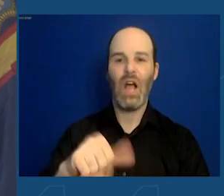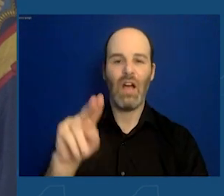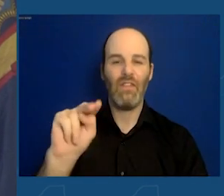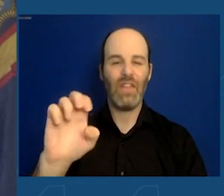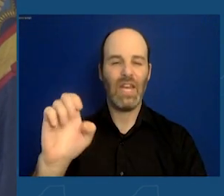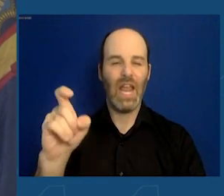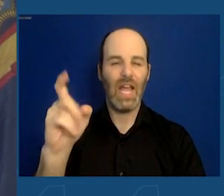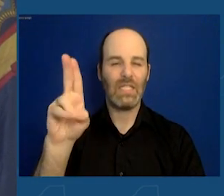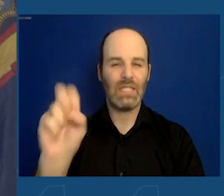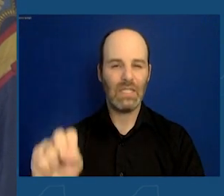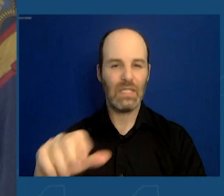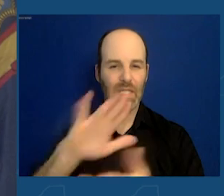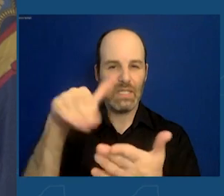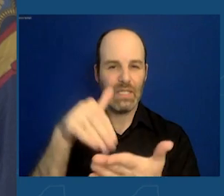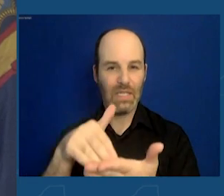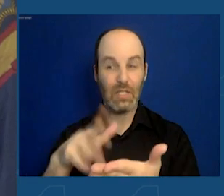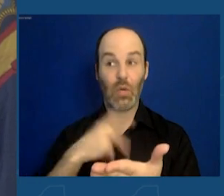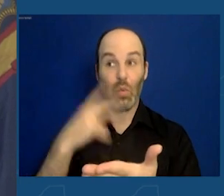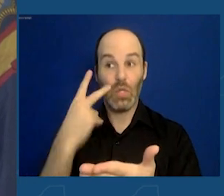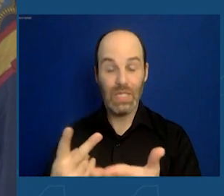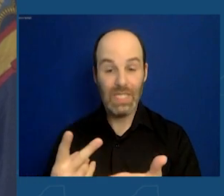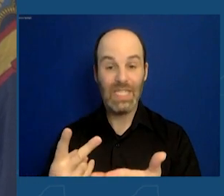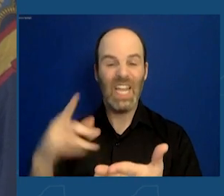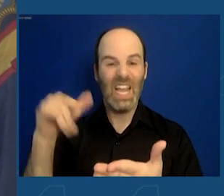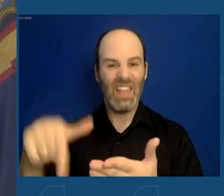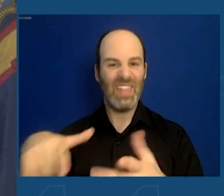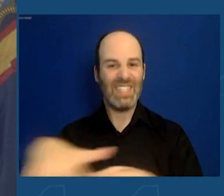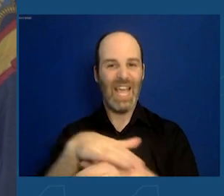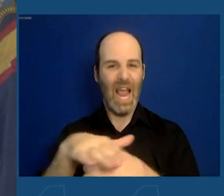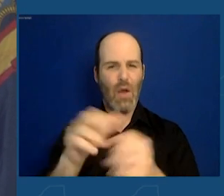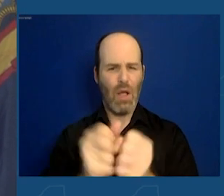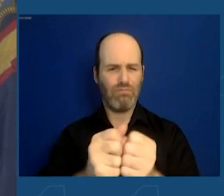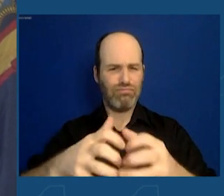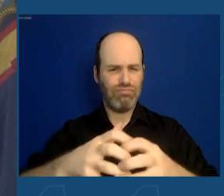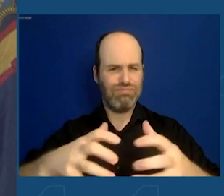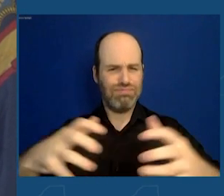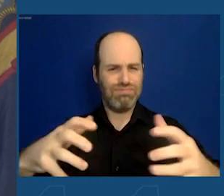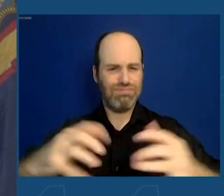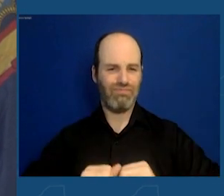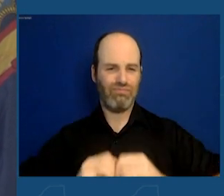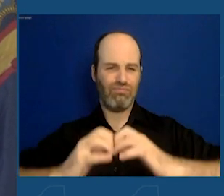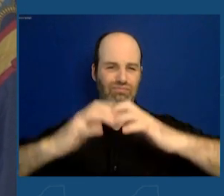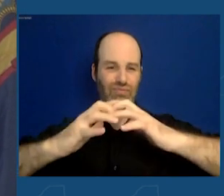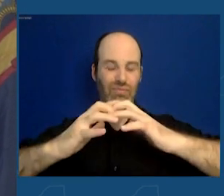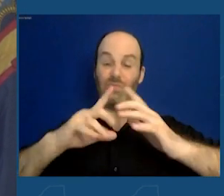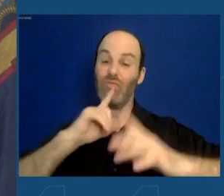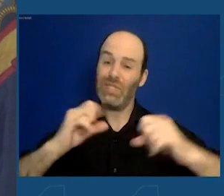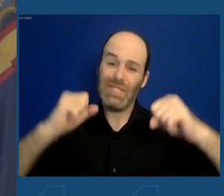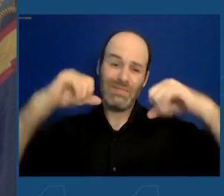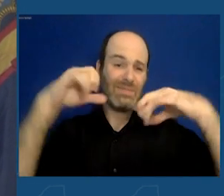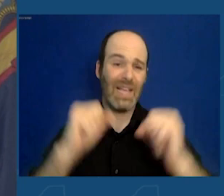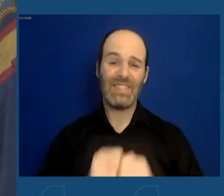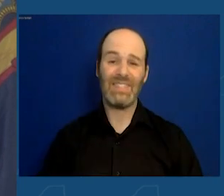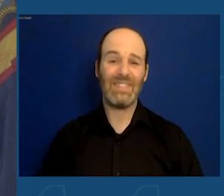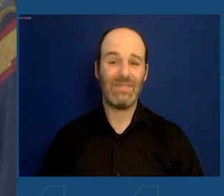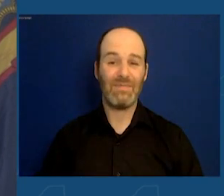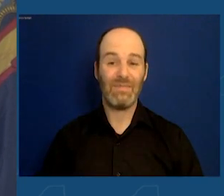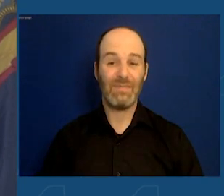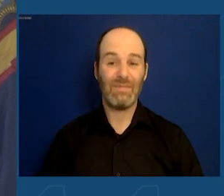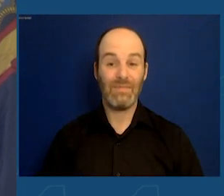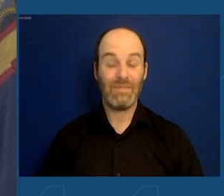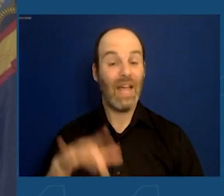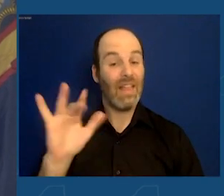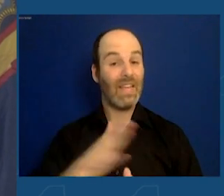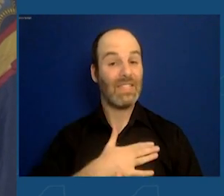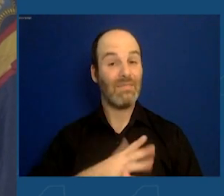we're witnessing a resurgence of the Mohawk Valley that is truly nothing short of remarkable. And with that, I will close and